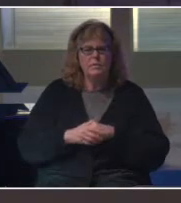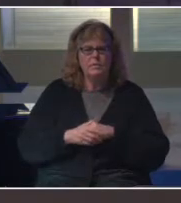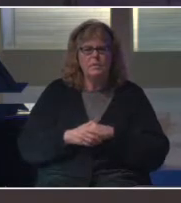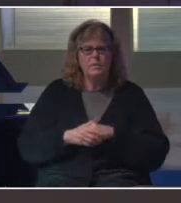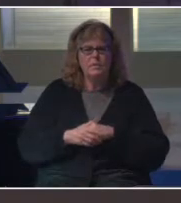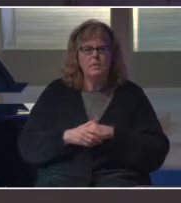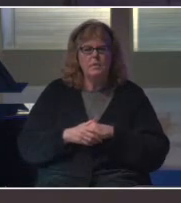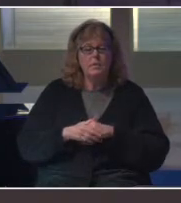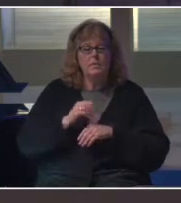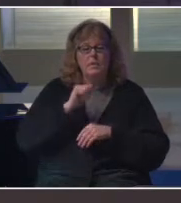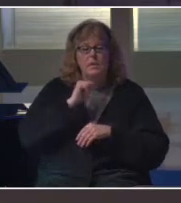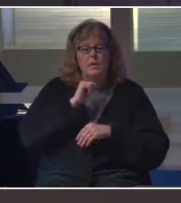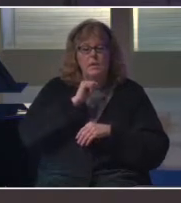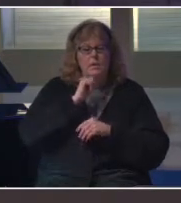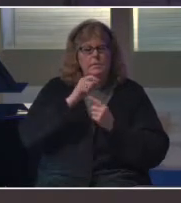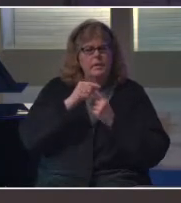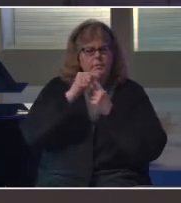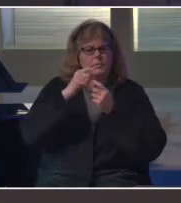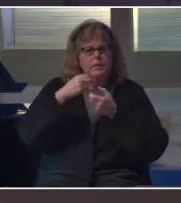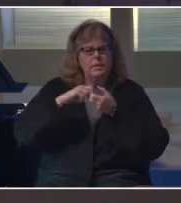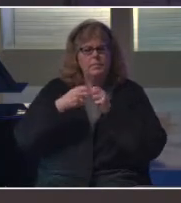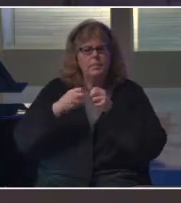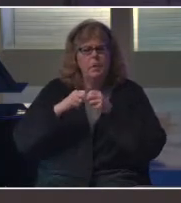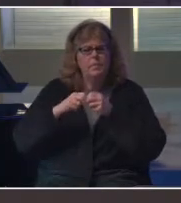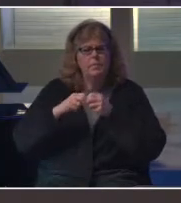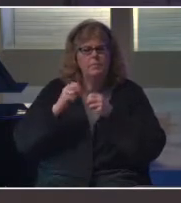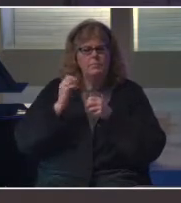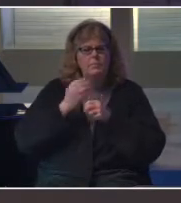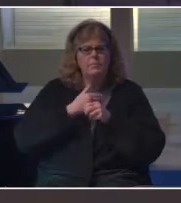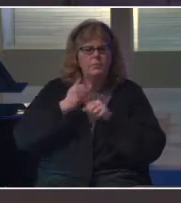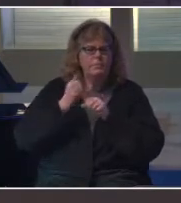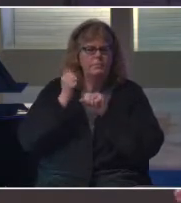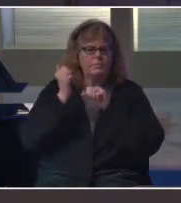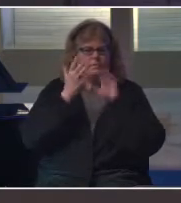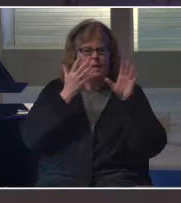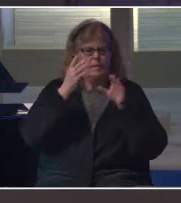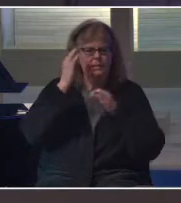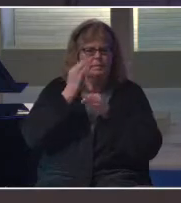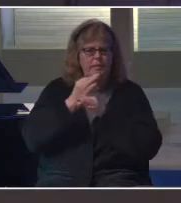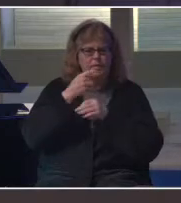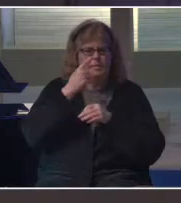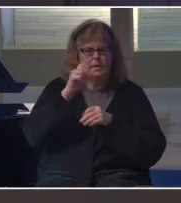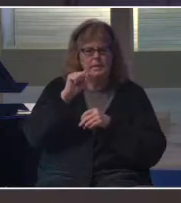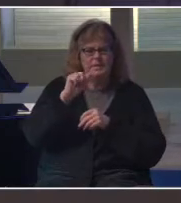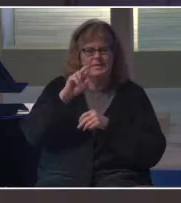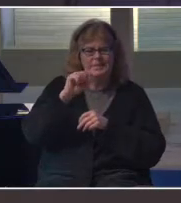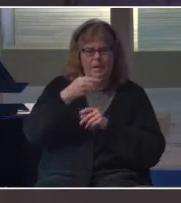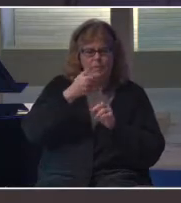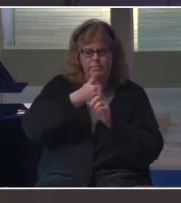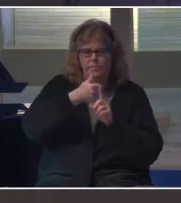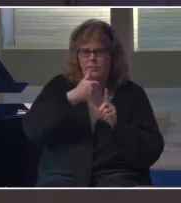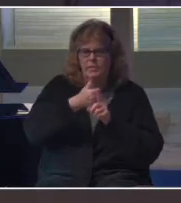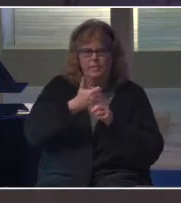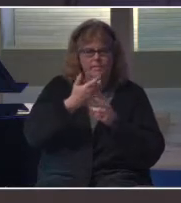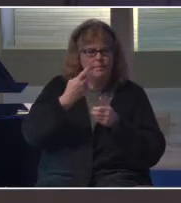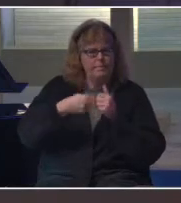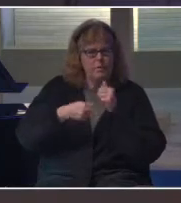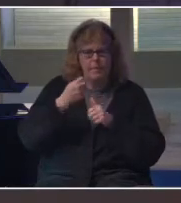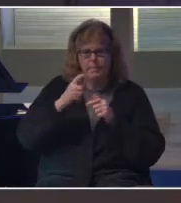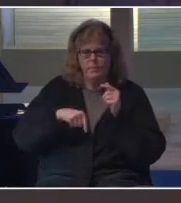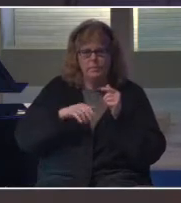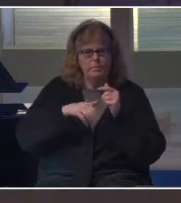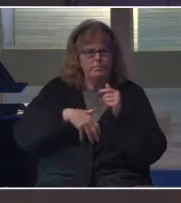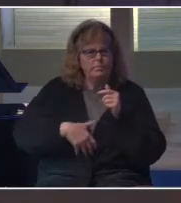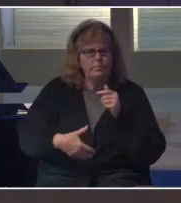And this was not a unique problem to our fathers in the faith, for Sarah herself had problems